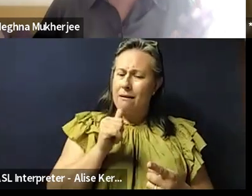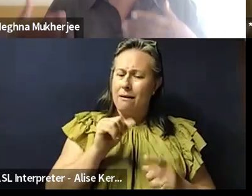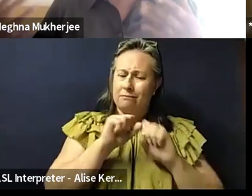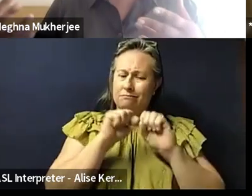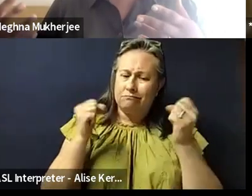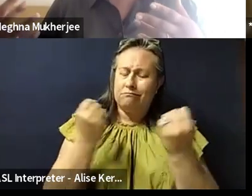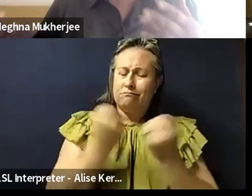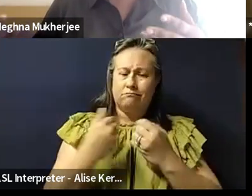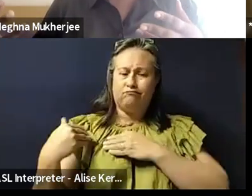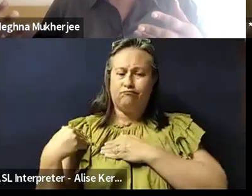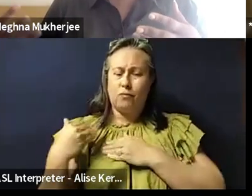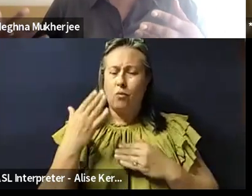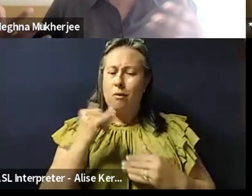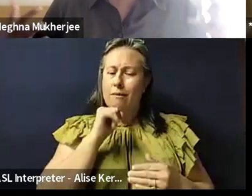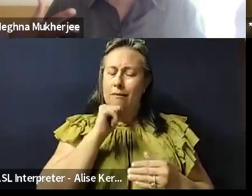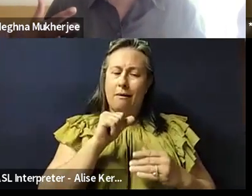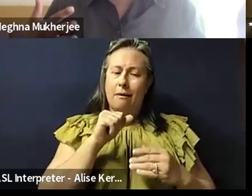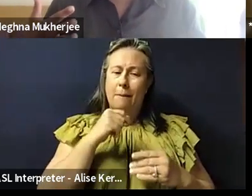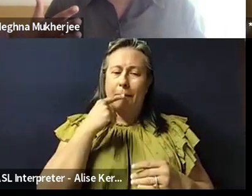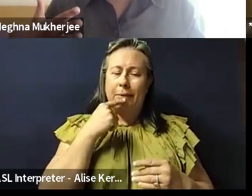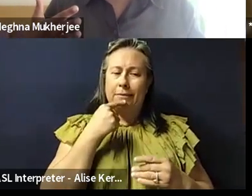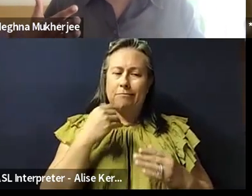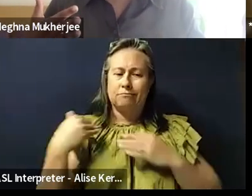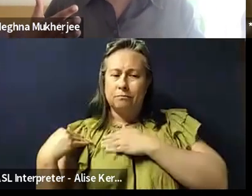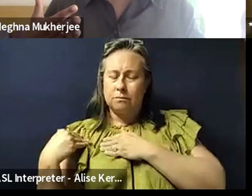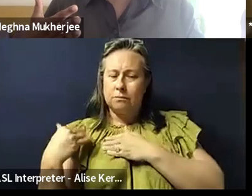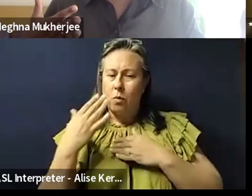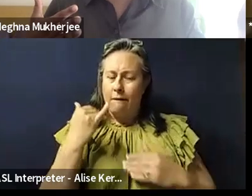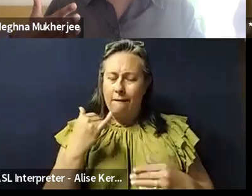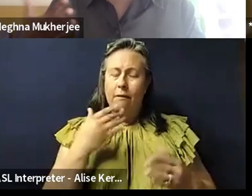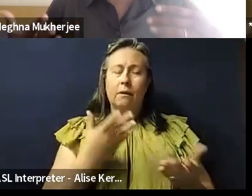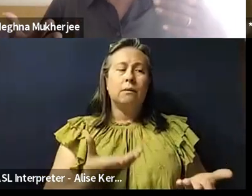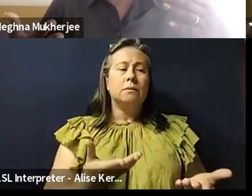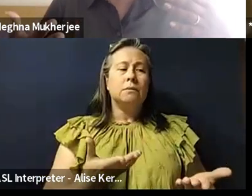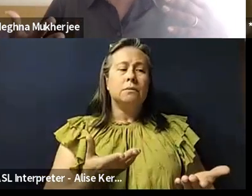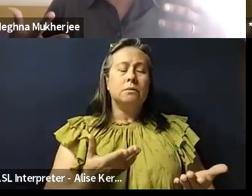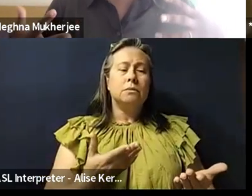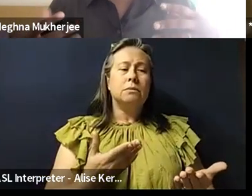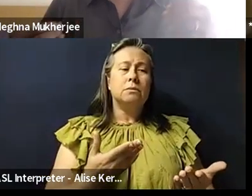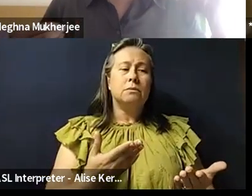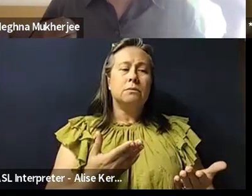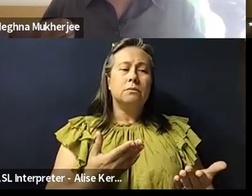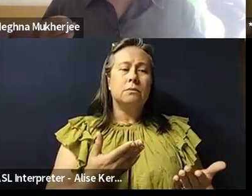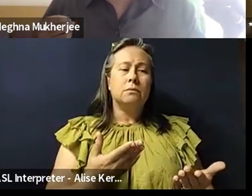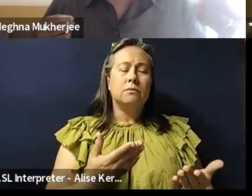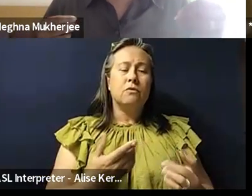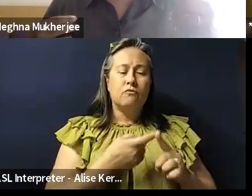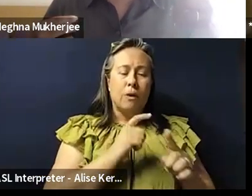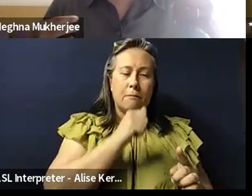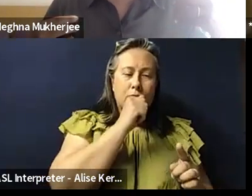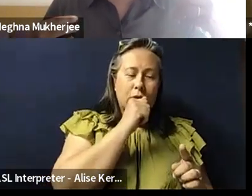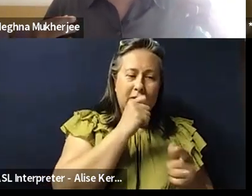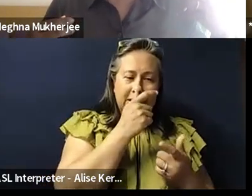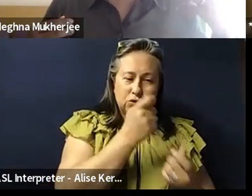responsibility. Why is that not a public responsibility? And I think moving from constructing sort of private interests,